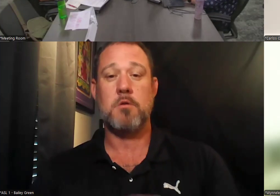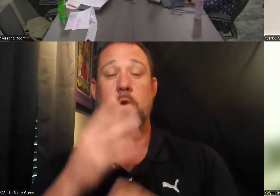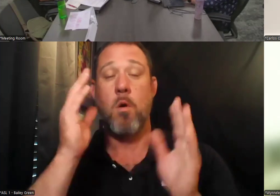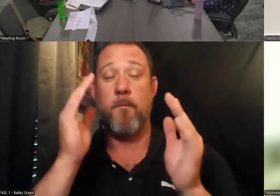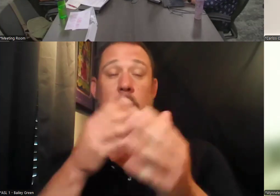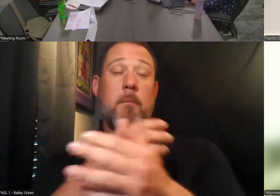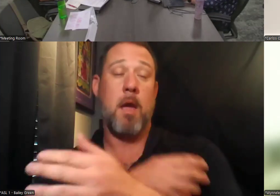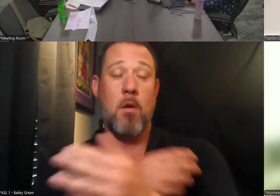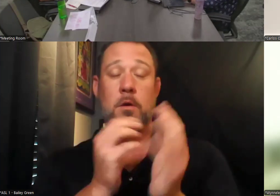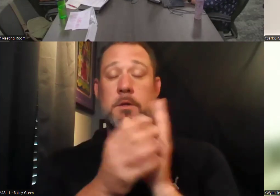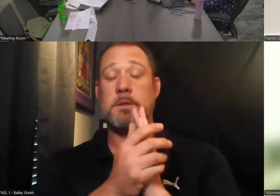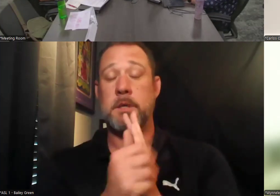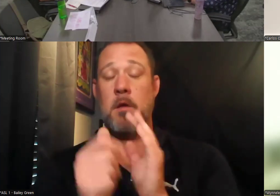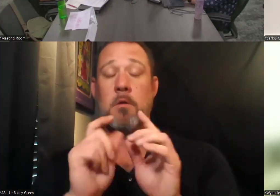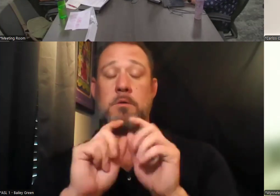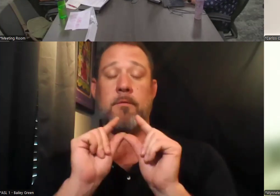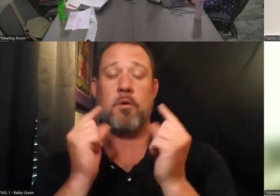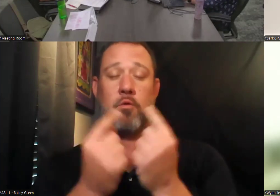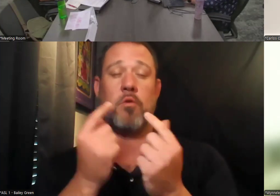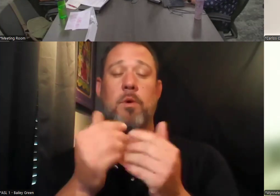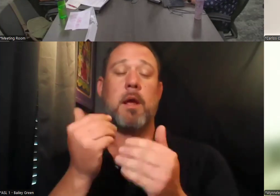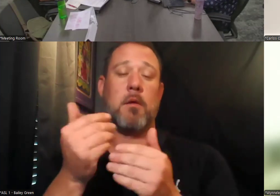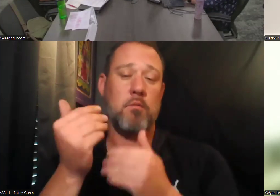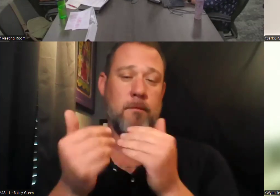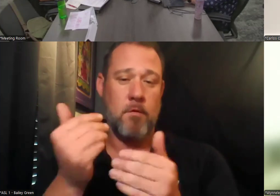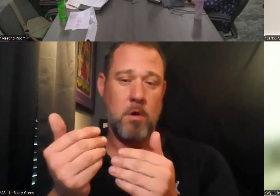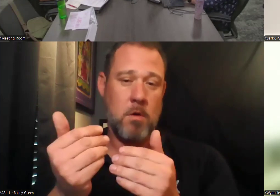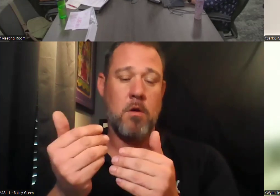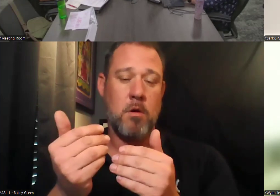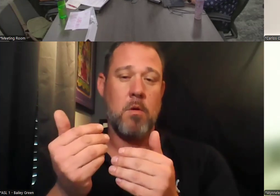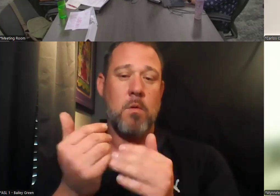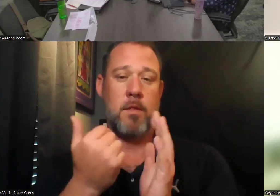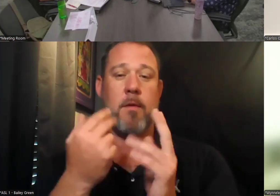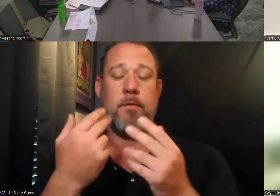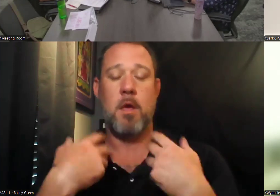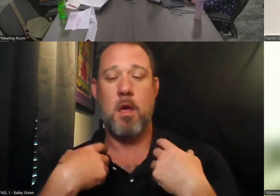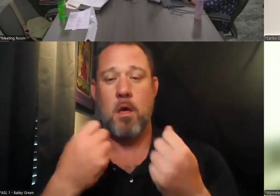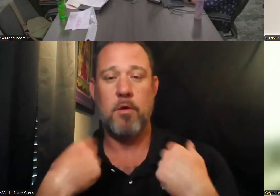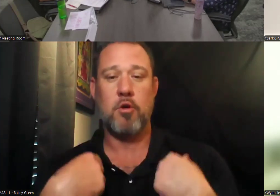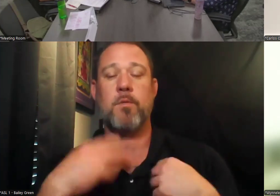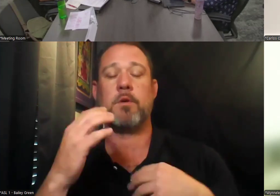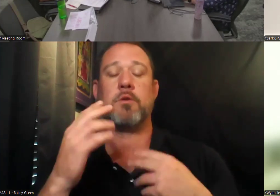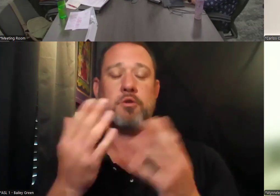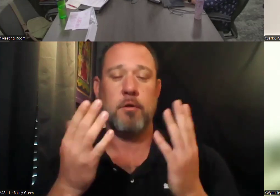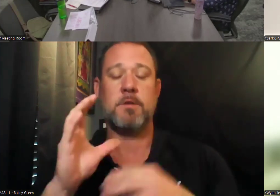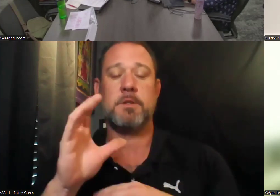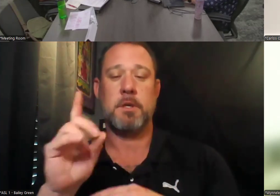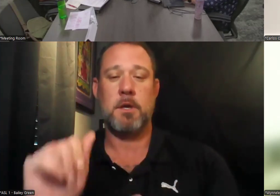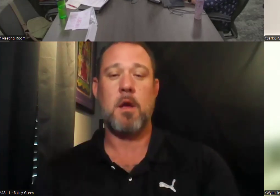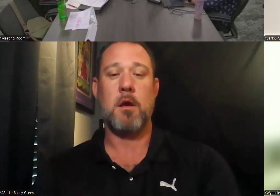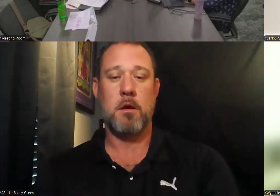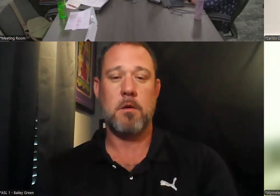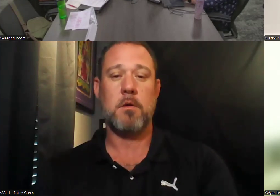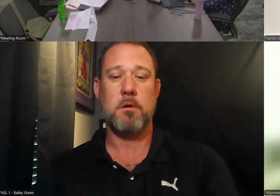of our group here, we can move that forward with the help of our Health and Human Services and CDA. So